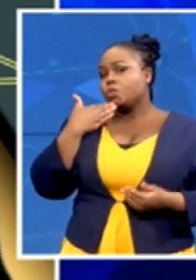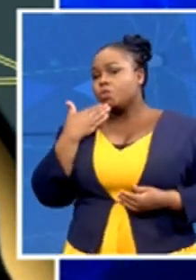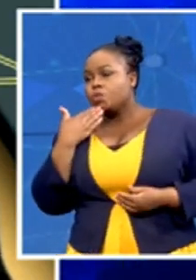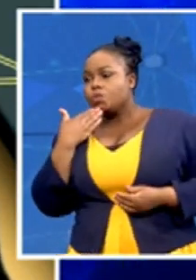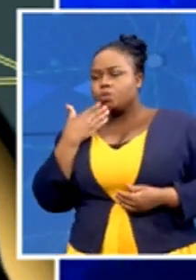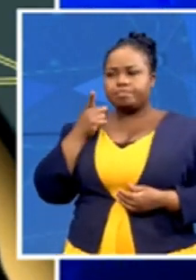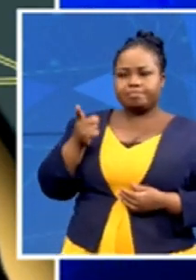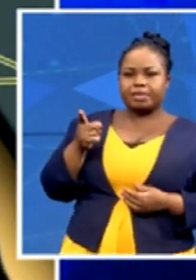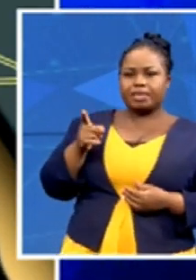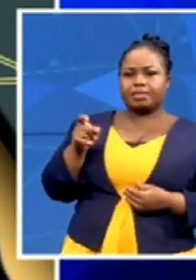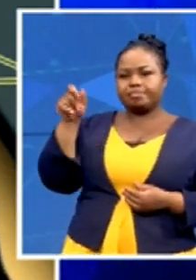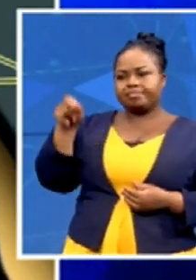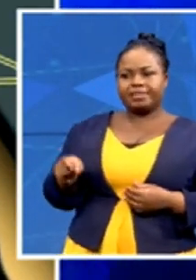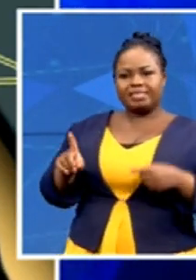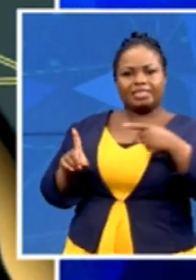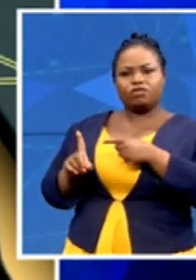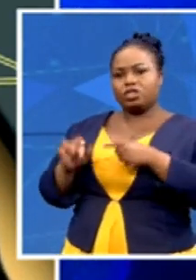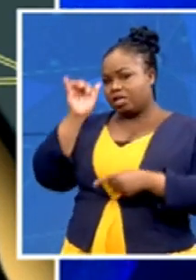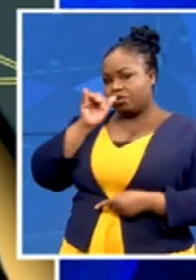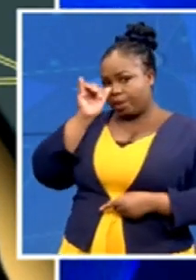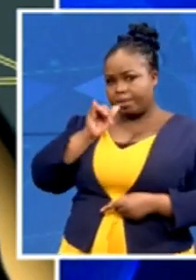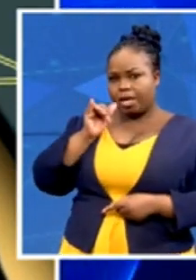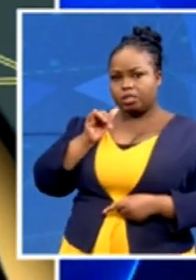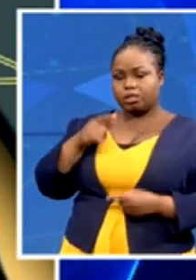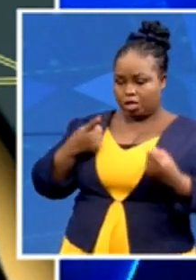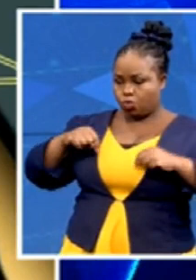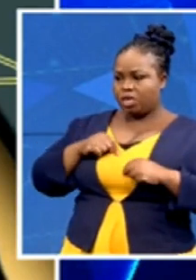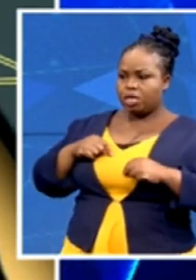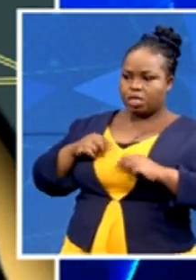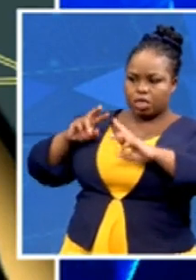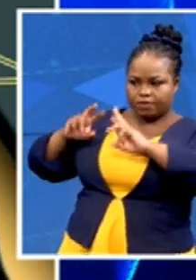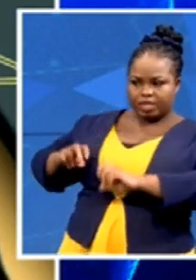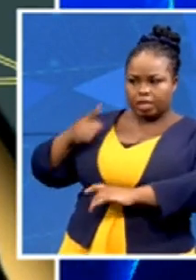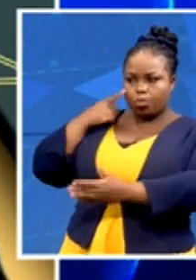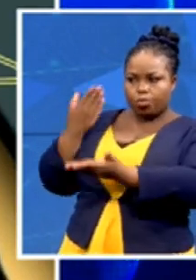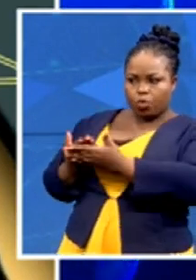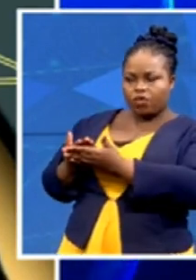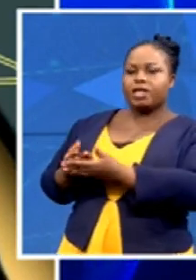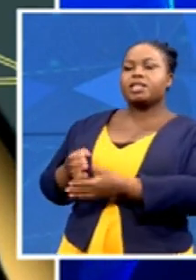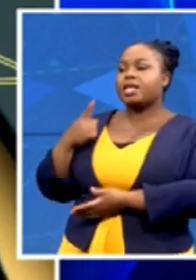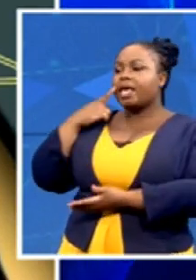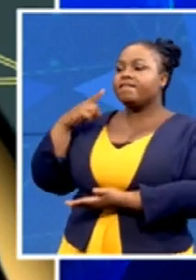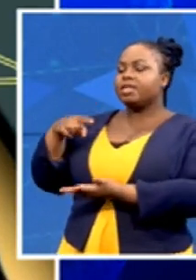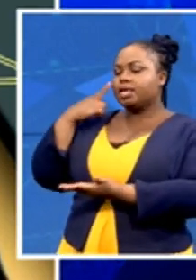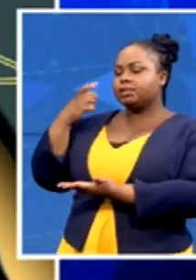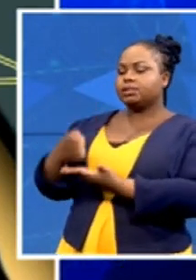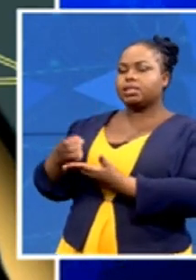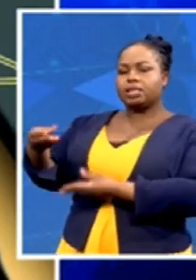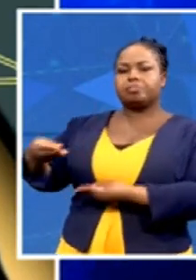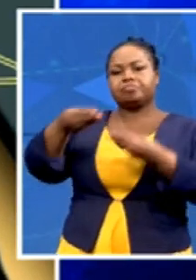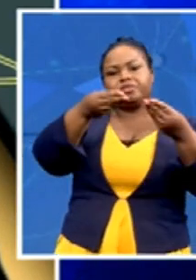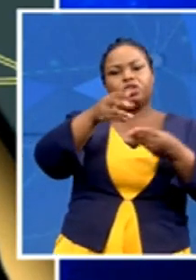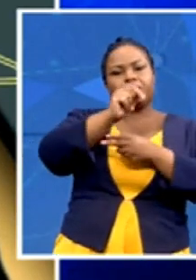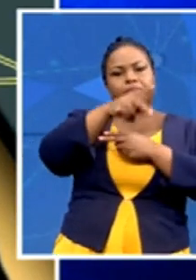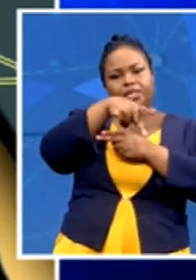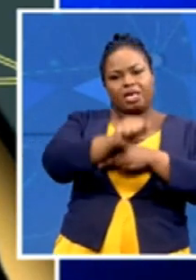allegations been proved by us, we then have sent that evidence to the NPA for them to deal with. But we are